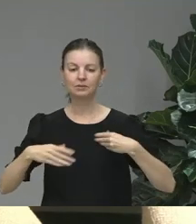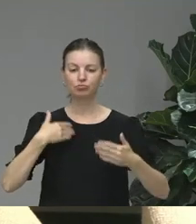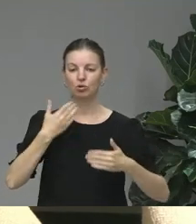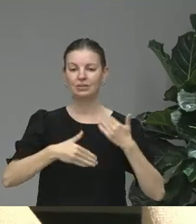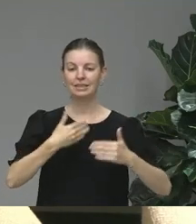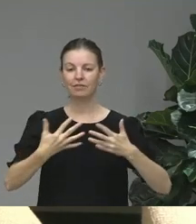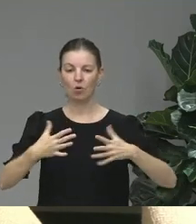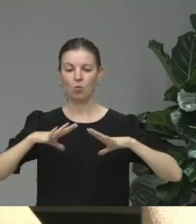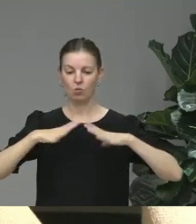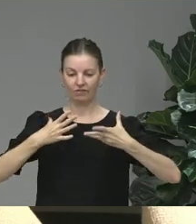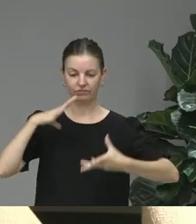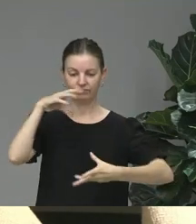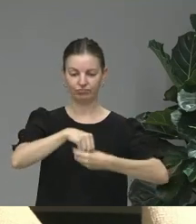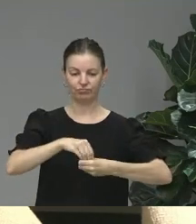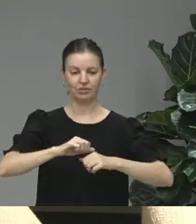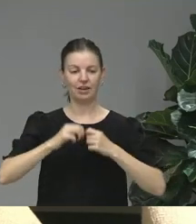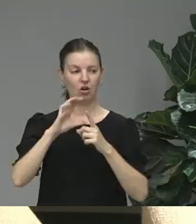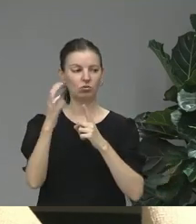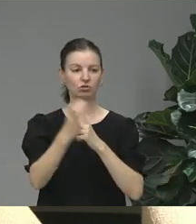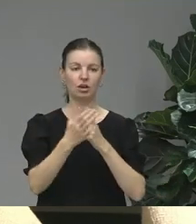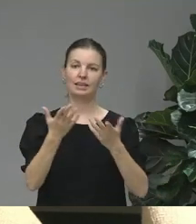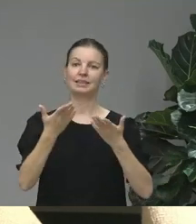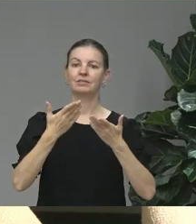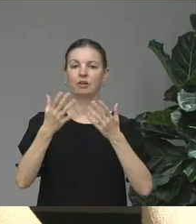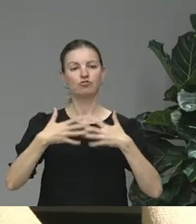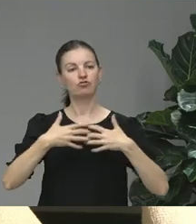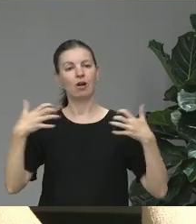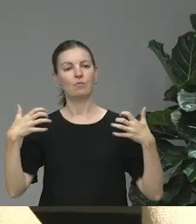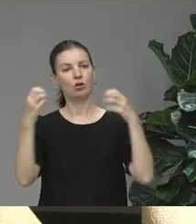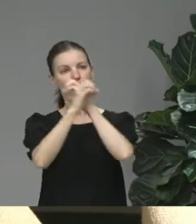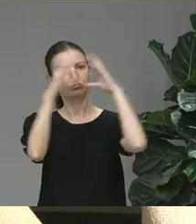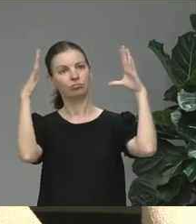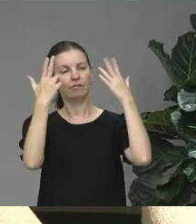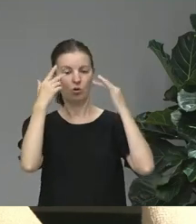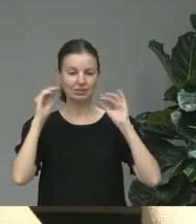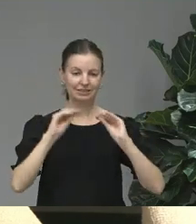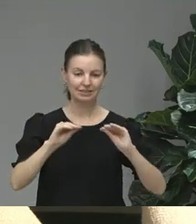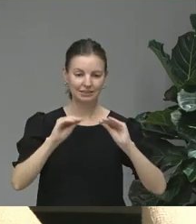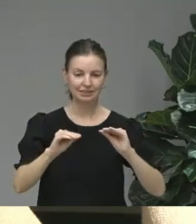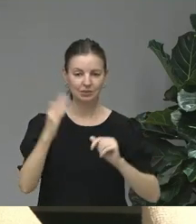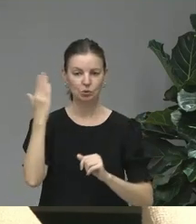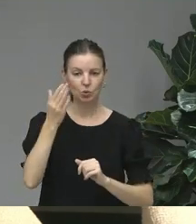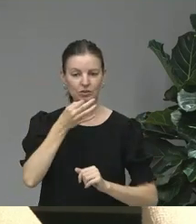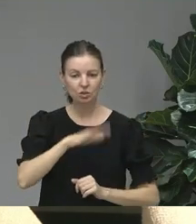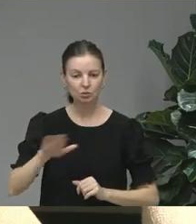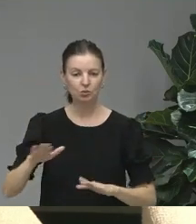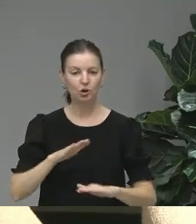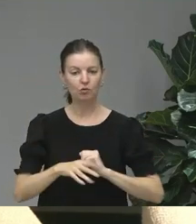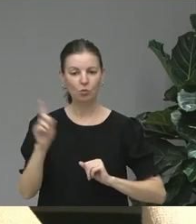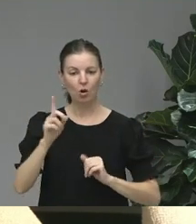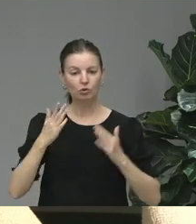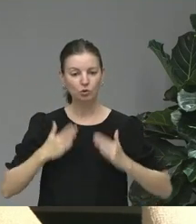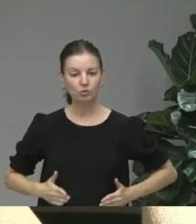embedding that into our culture. It gives a framework to be teaching school kids around, you know, what human rights means, and not